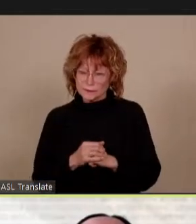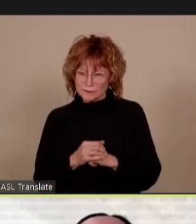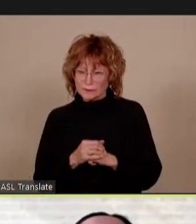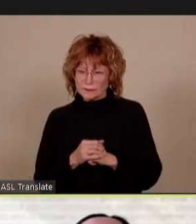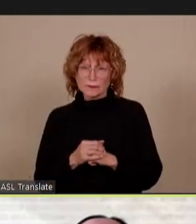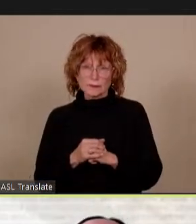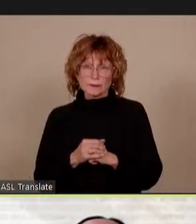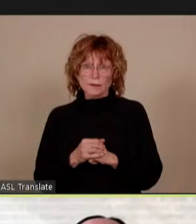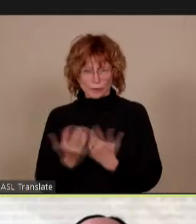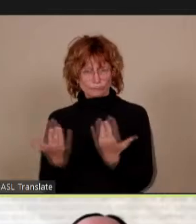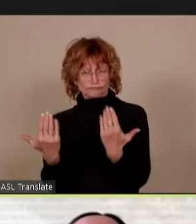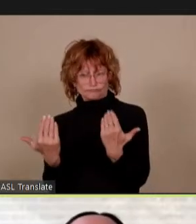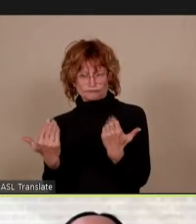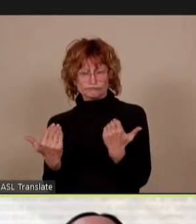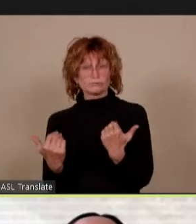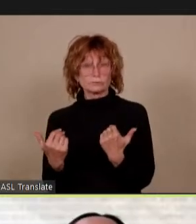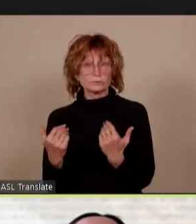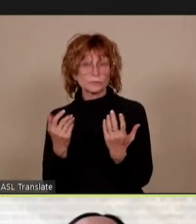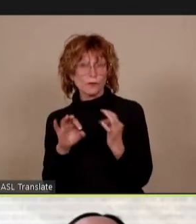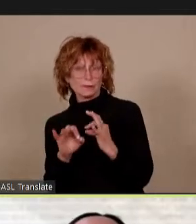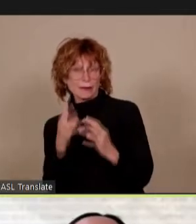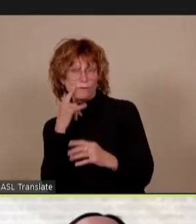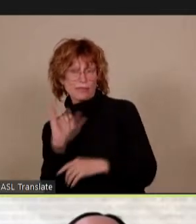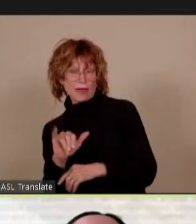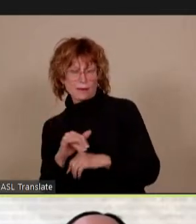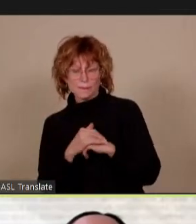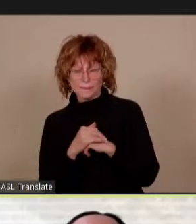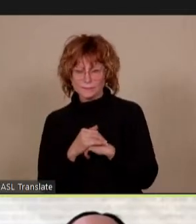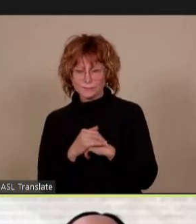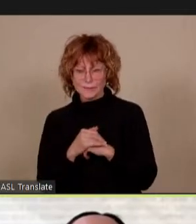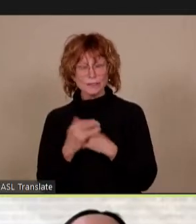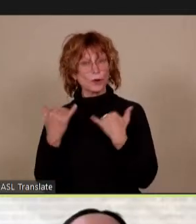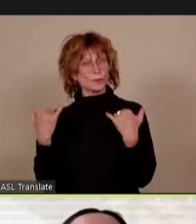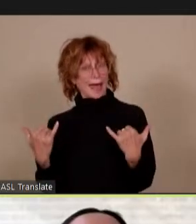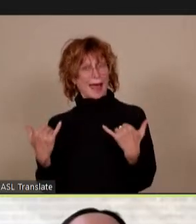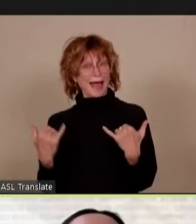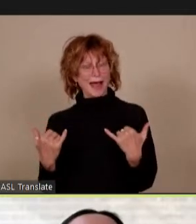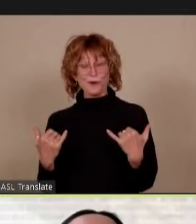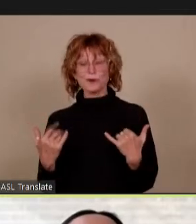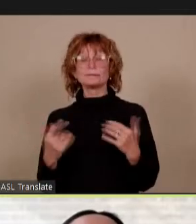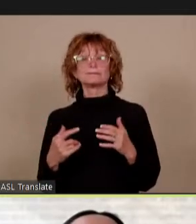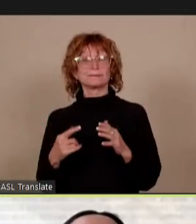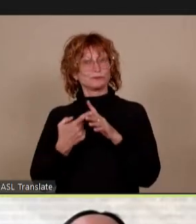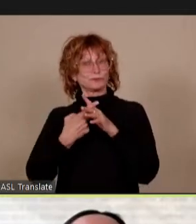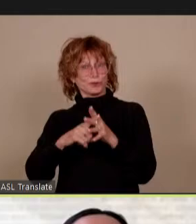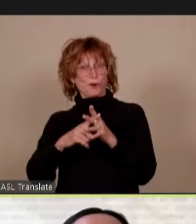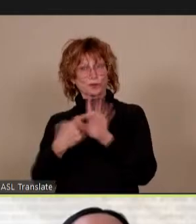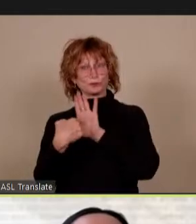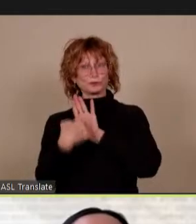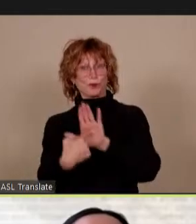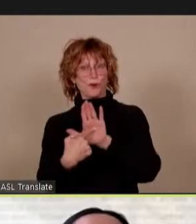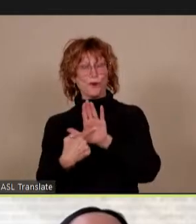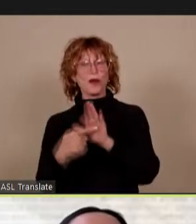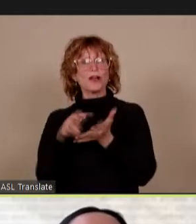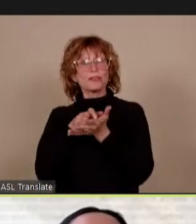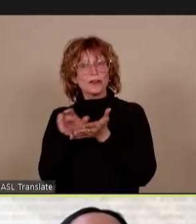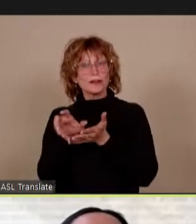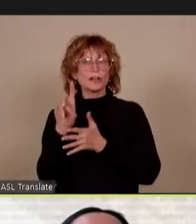to hear from you on. So with that, I'm going to go into the draft map